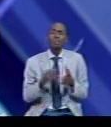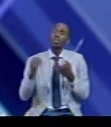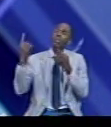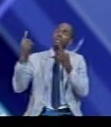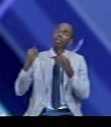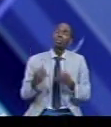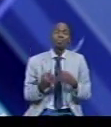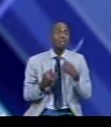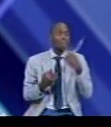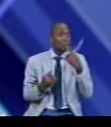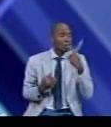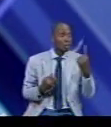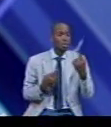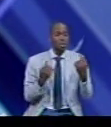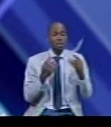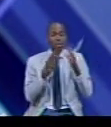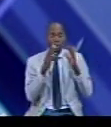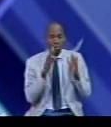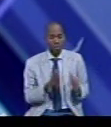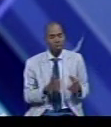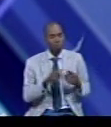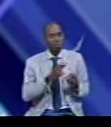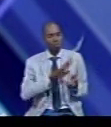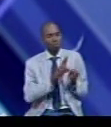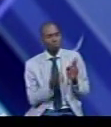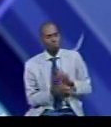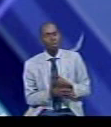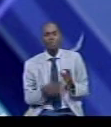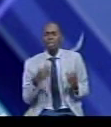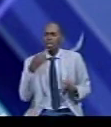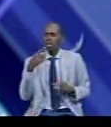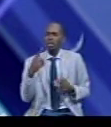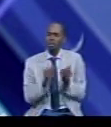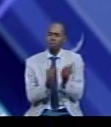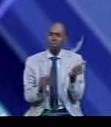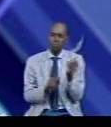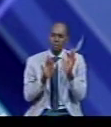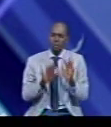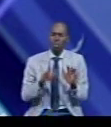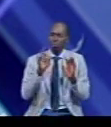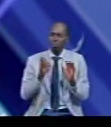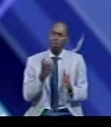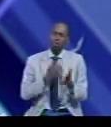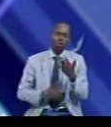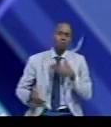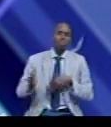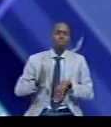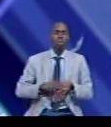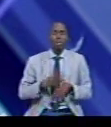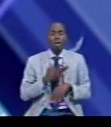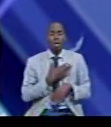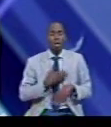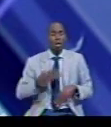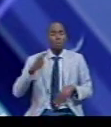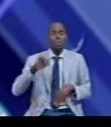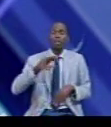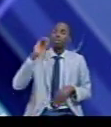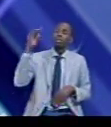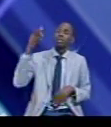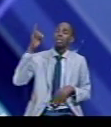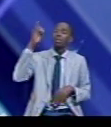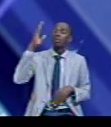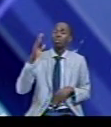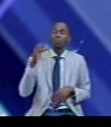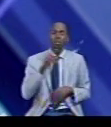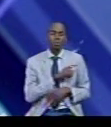again. Tell the backslider he must come back unto the kingdom. And by the grace of God, the Lord will help us. The Lord will